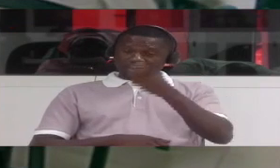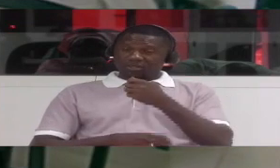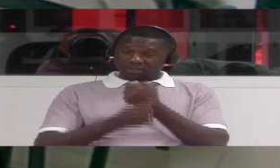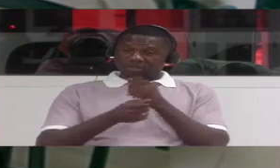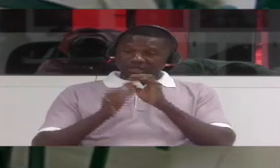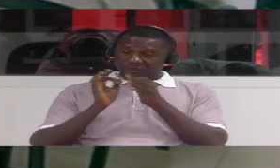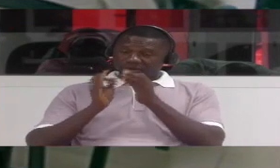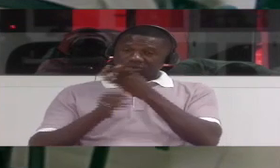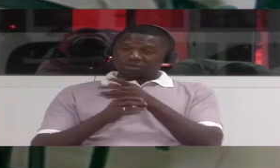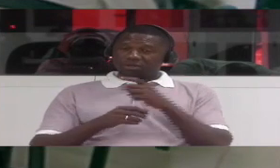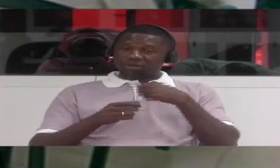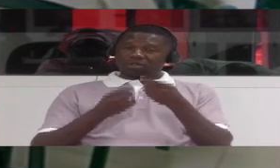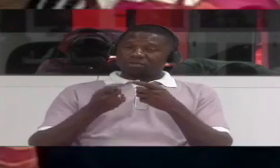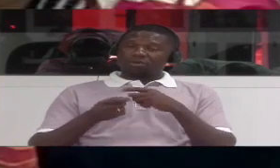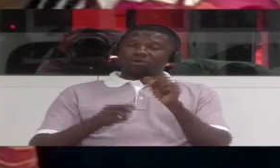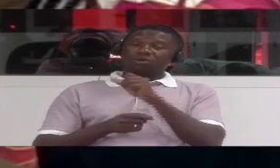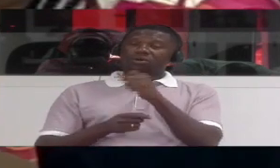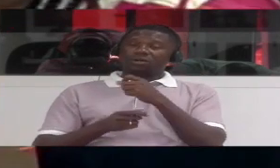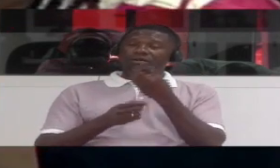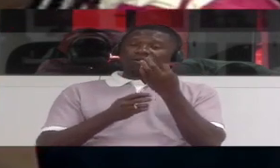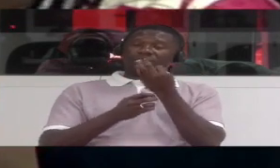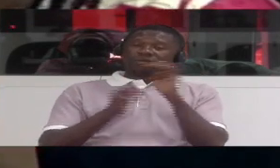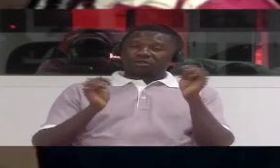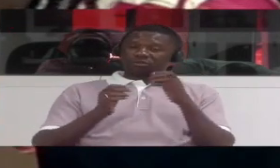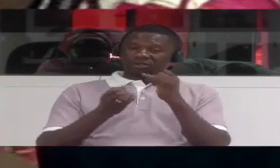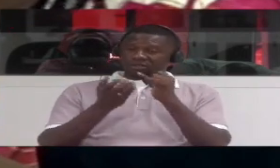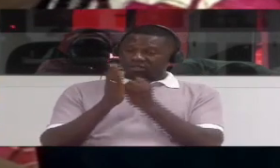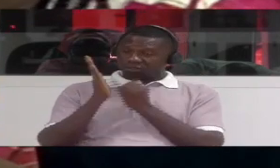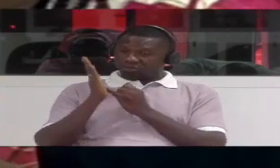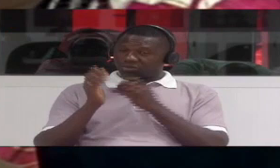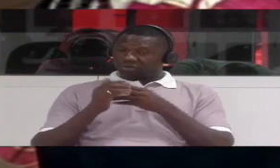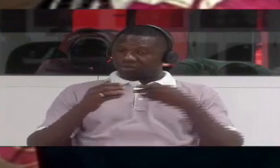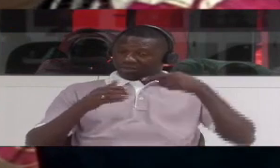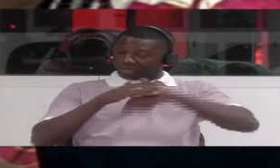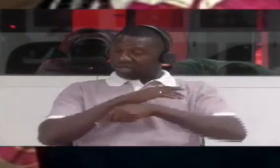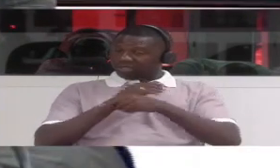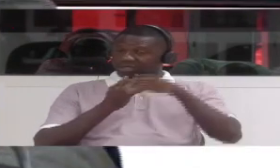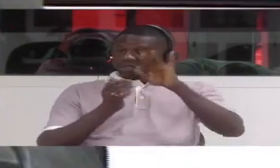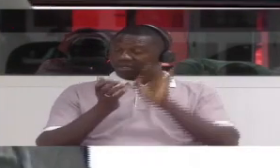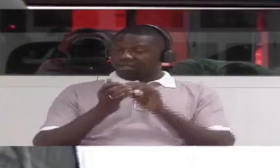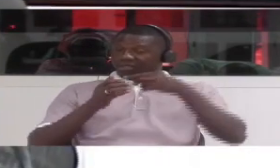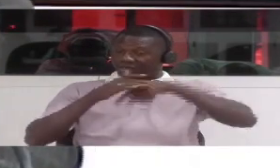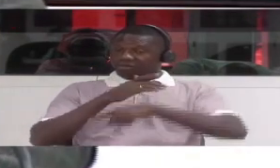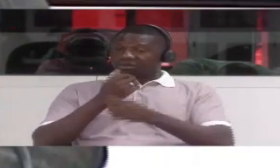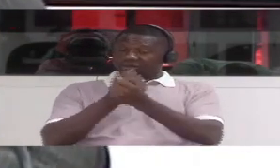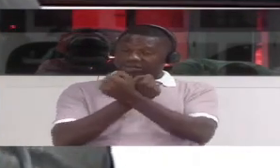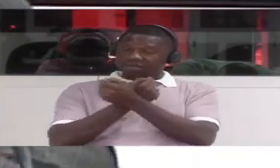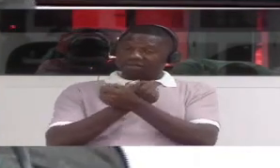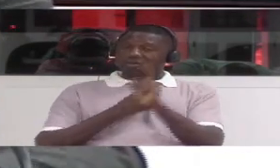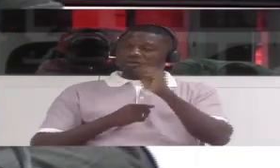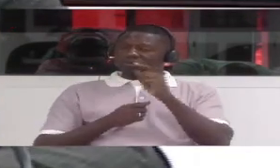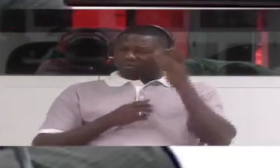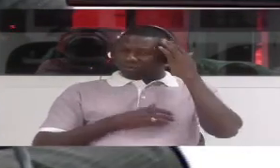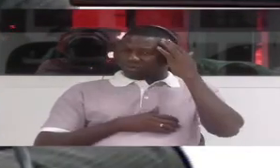issue were taken downstairs in the cells, what was going through your mind at that time? Well, I knew, of course, Freedom